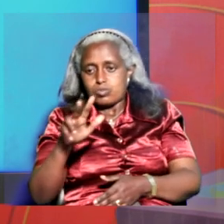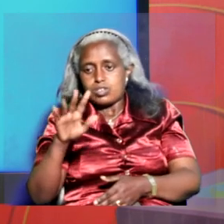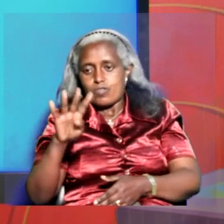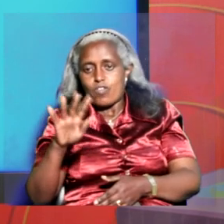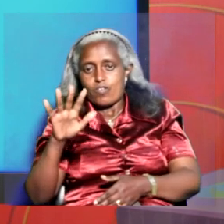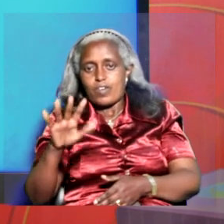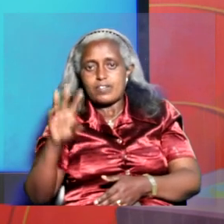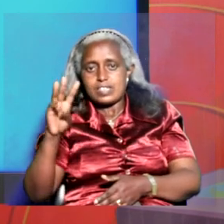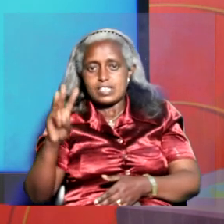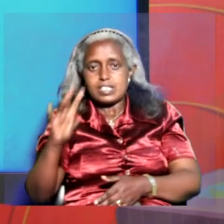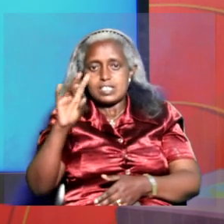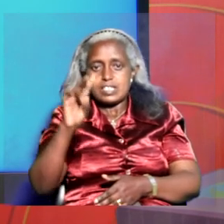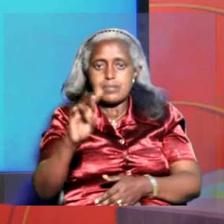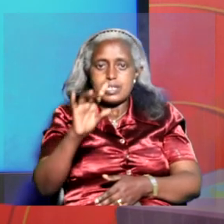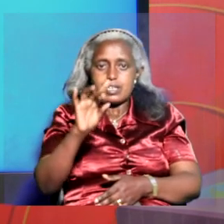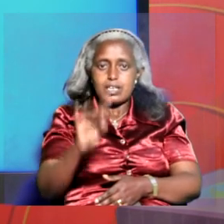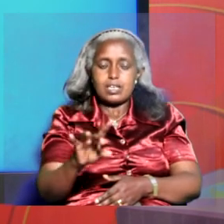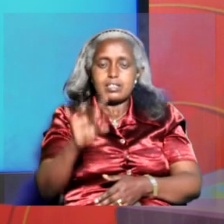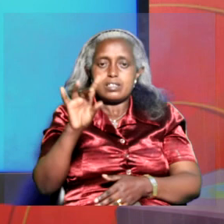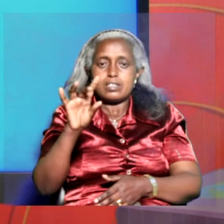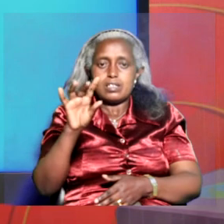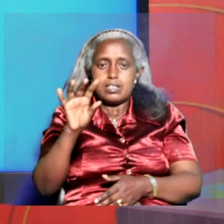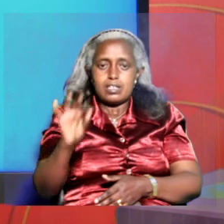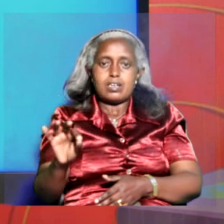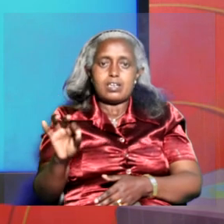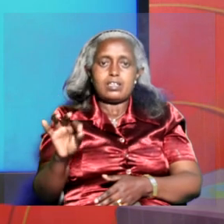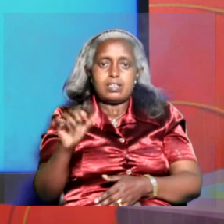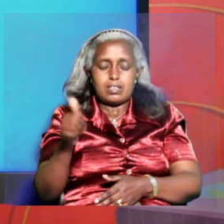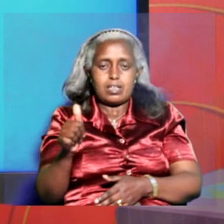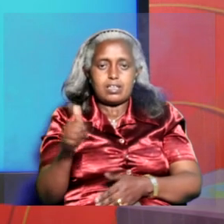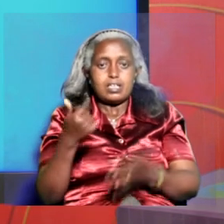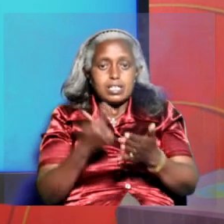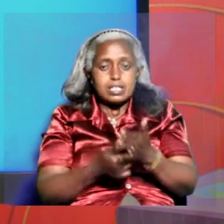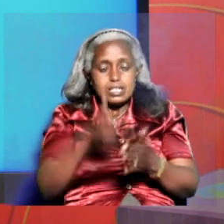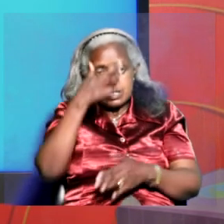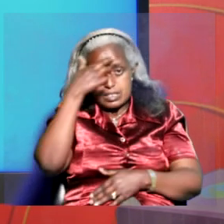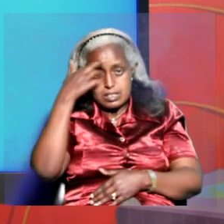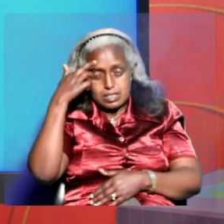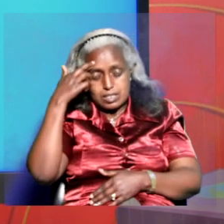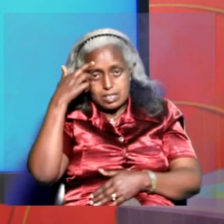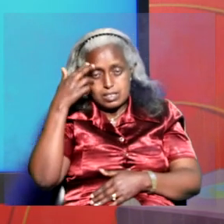3, 4, 5, 6, 7, 8, 9, 10. In this case,